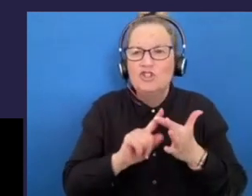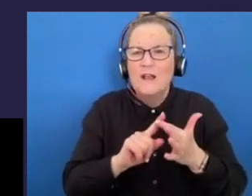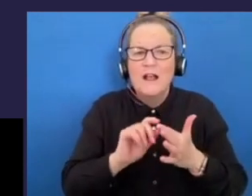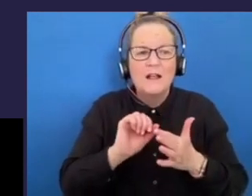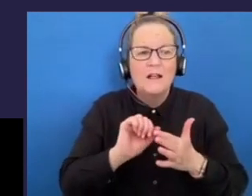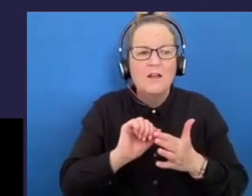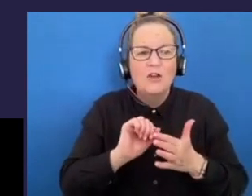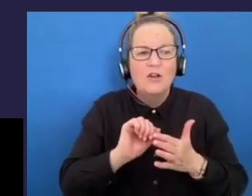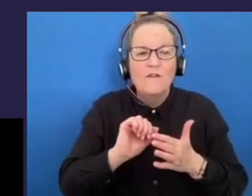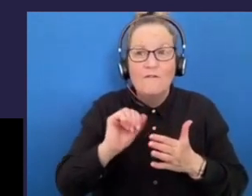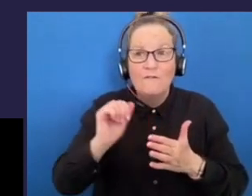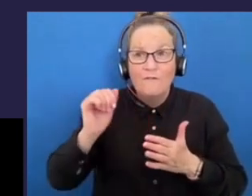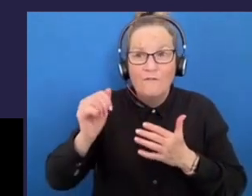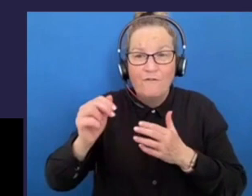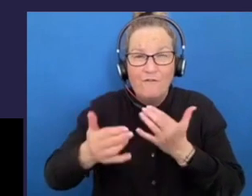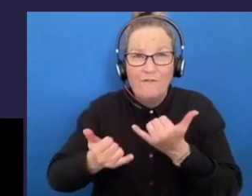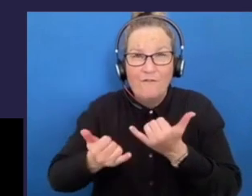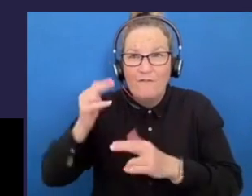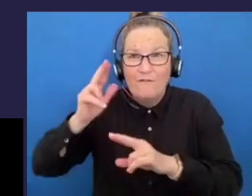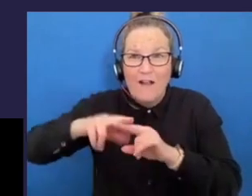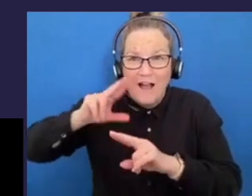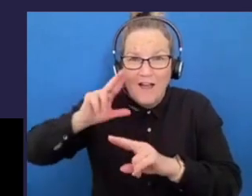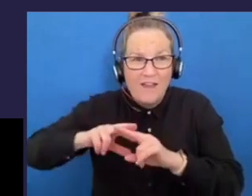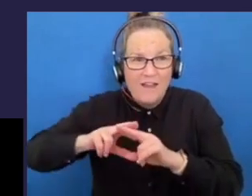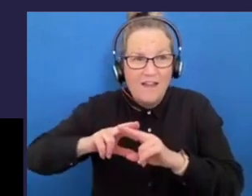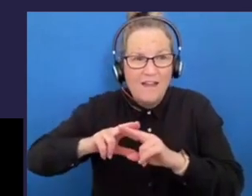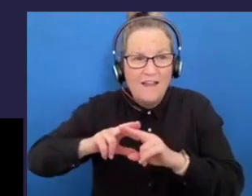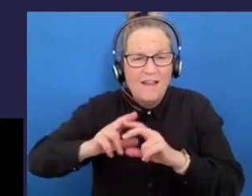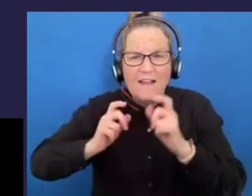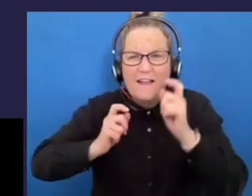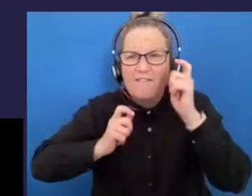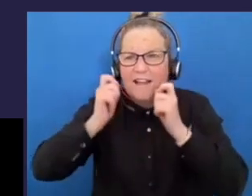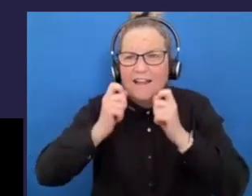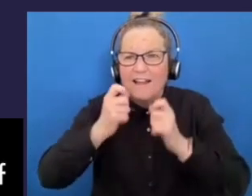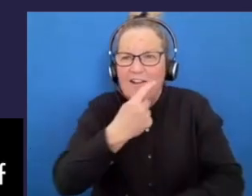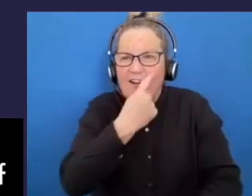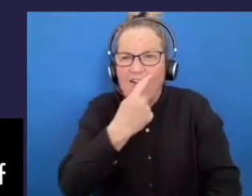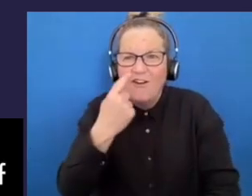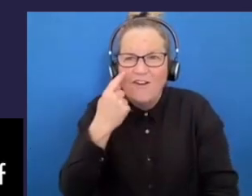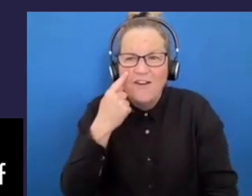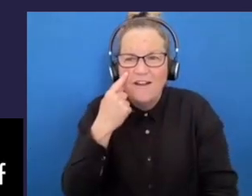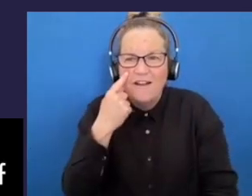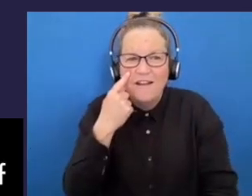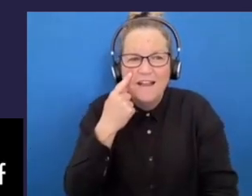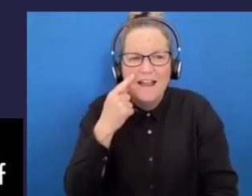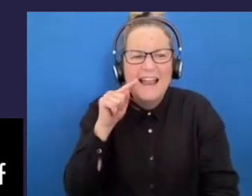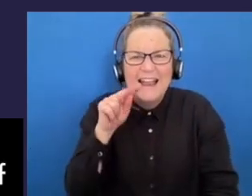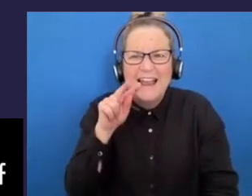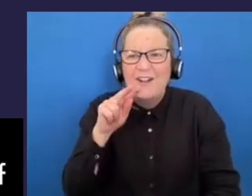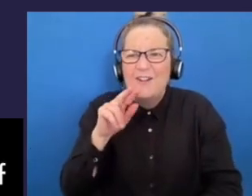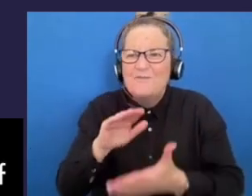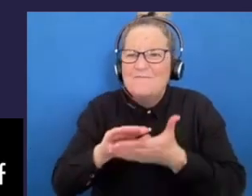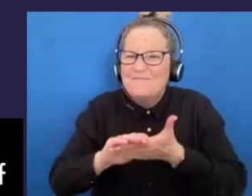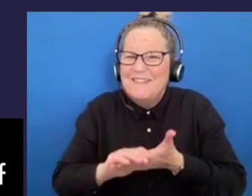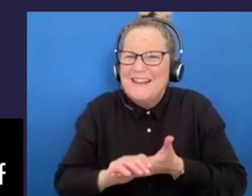And I think when you look at his face and look at his eyes, you can see how pleased he is.